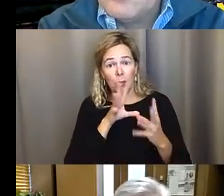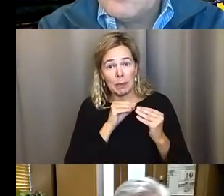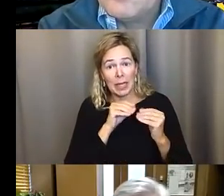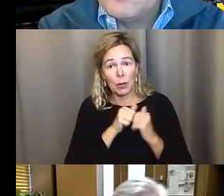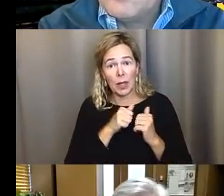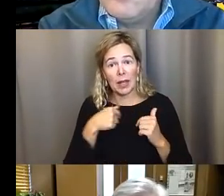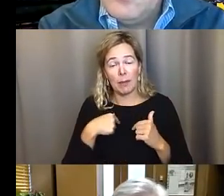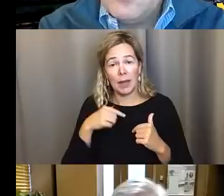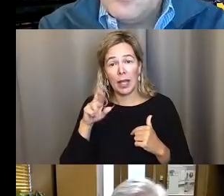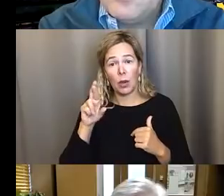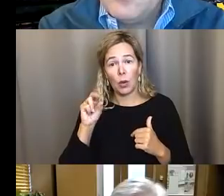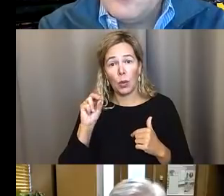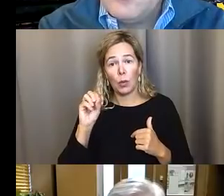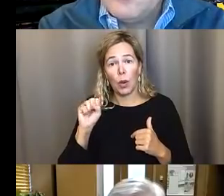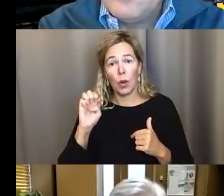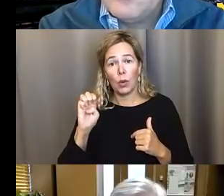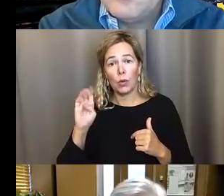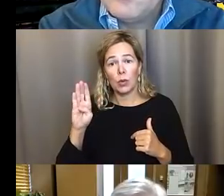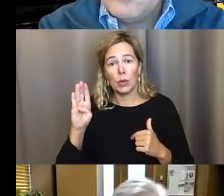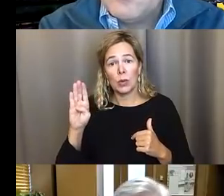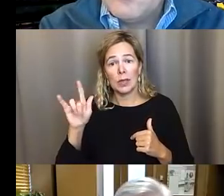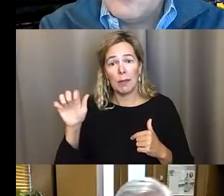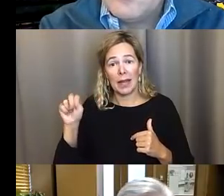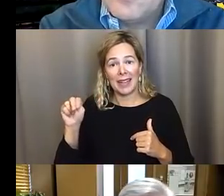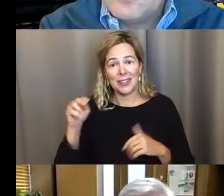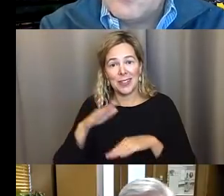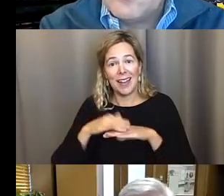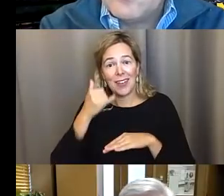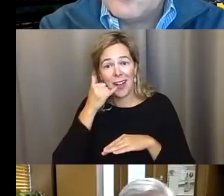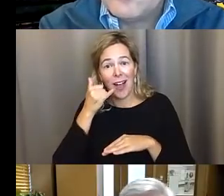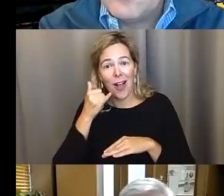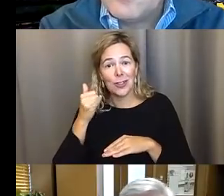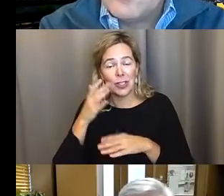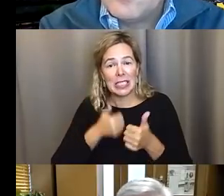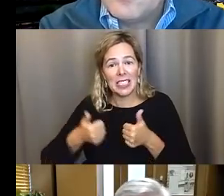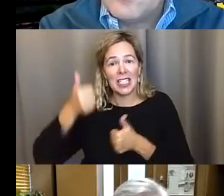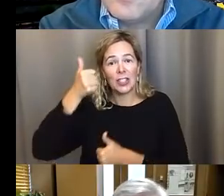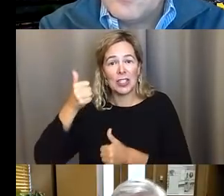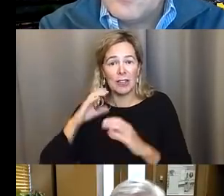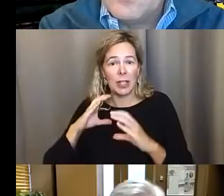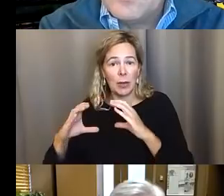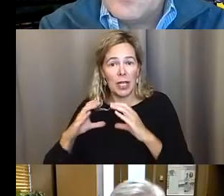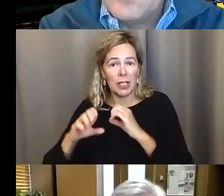Glenn, who is on the call, is our Chief Communications and Marketing Officer. So